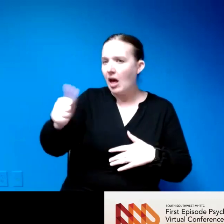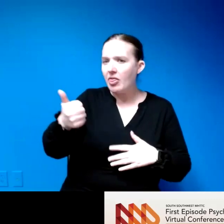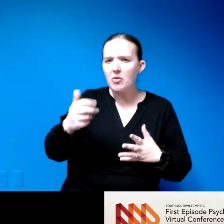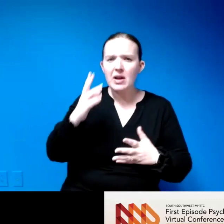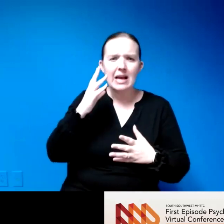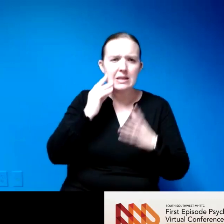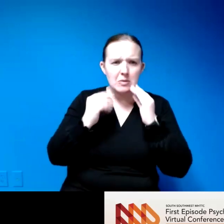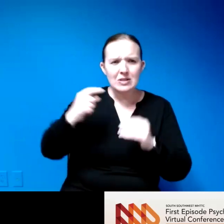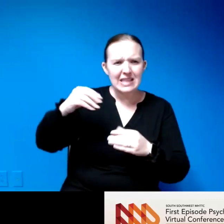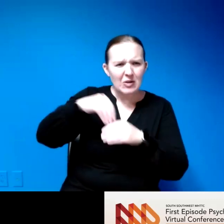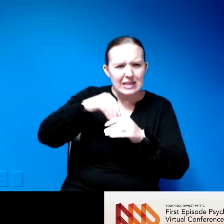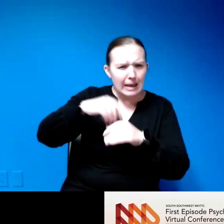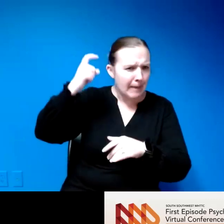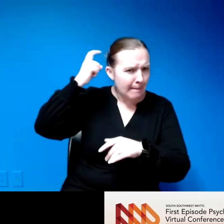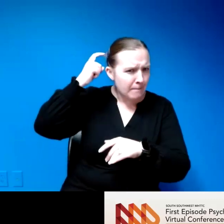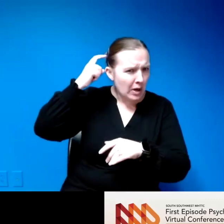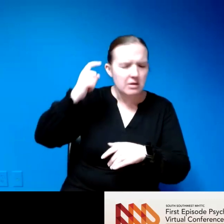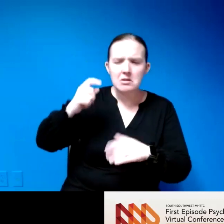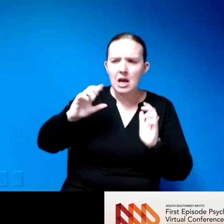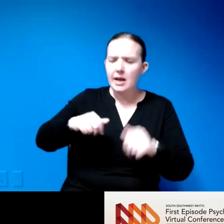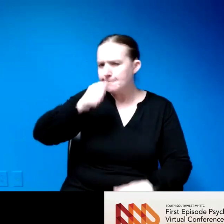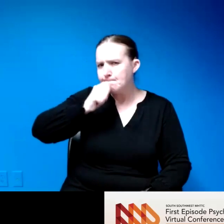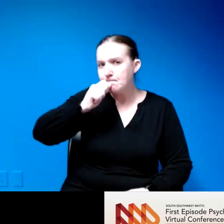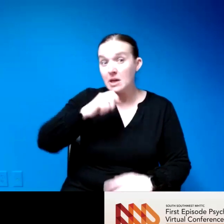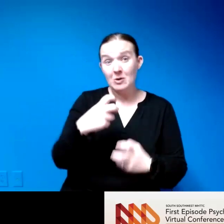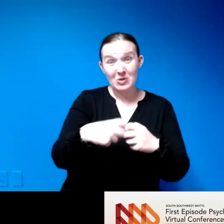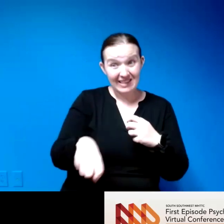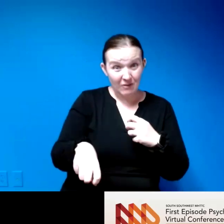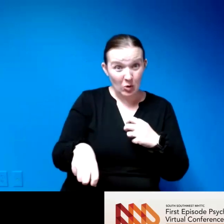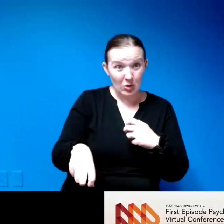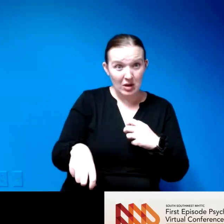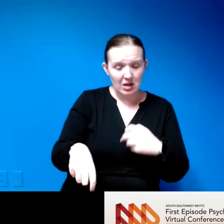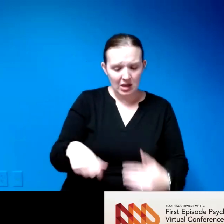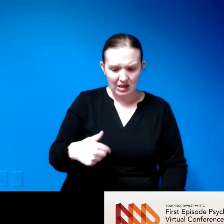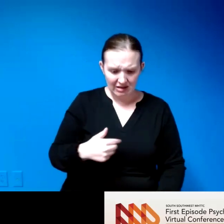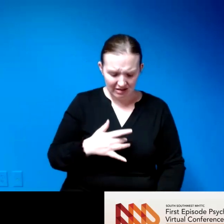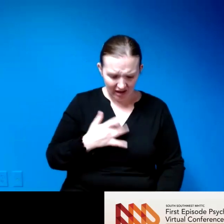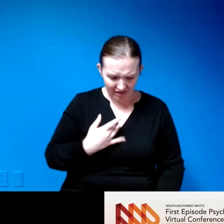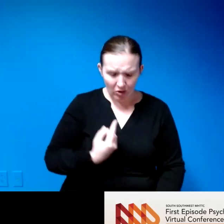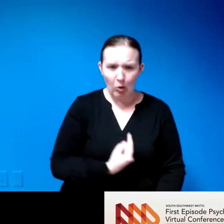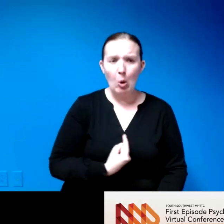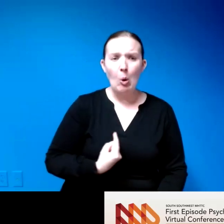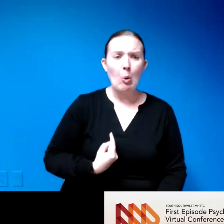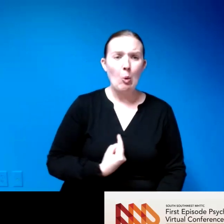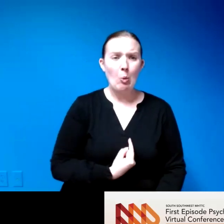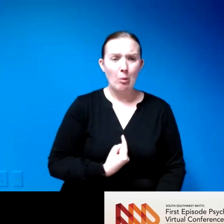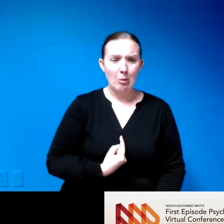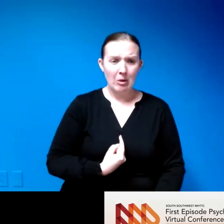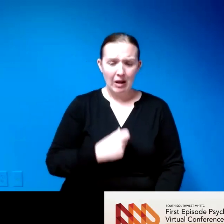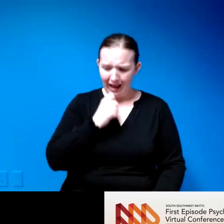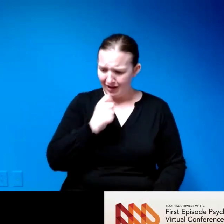brain. What's very hard for me is to feel so lonely, to feel that I don't